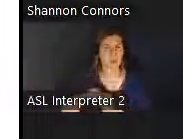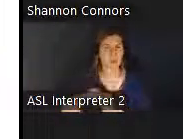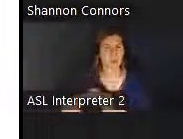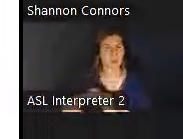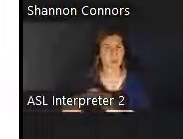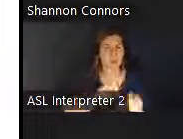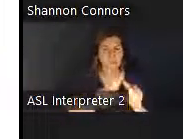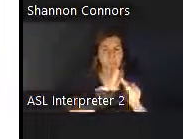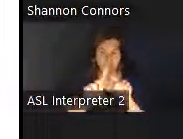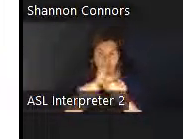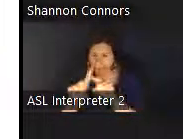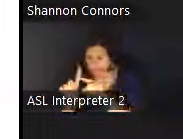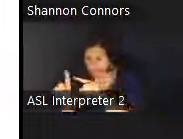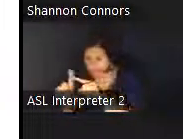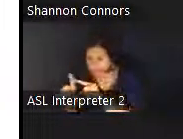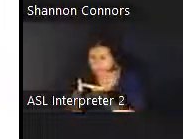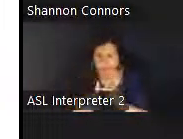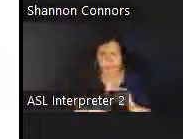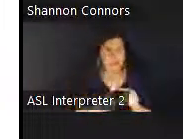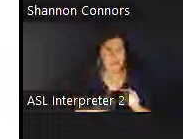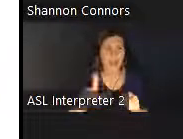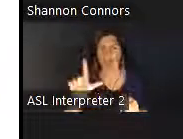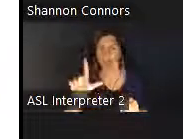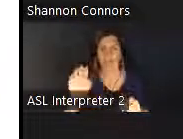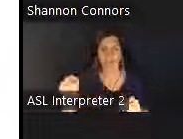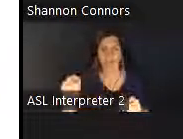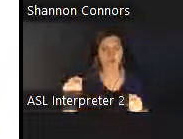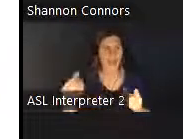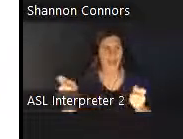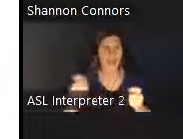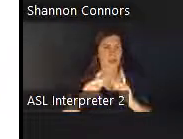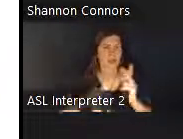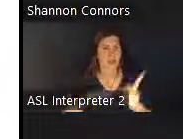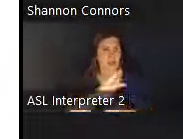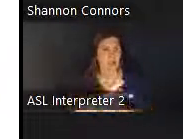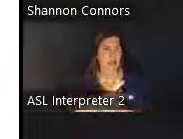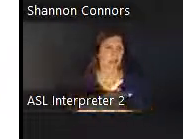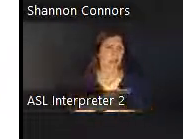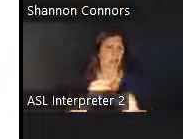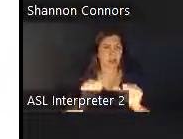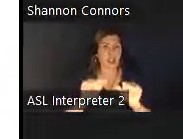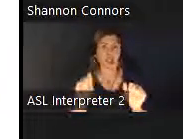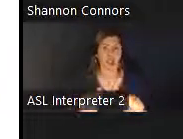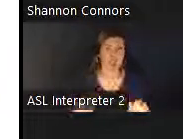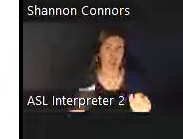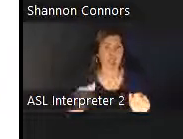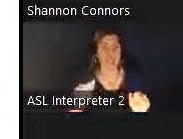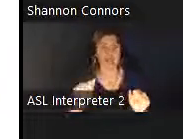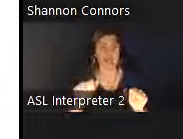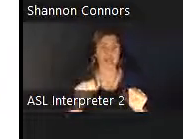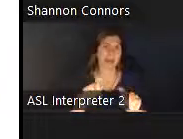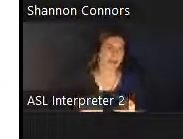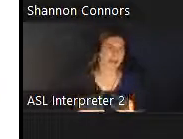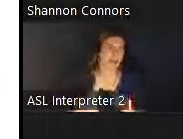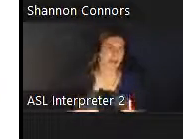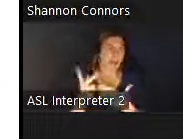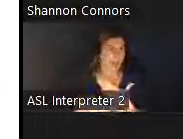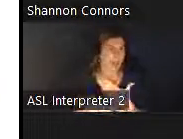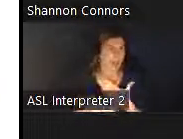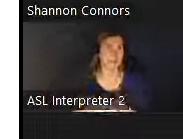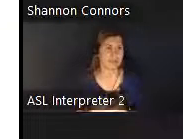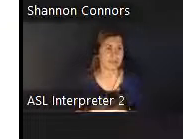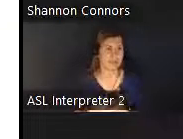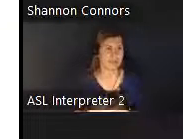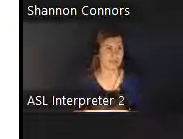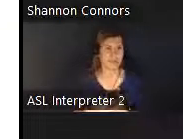cross-section of land manager types, shapes and sizes of projects, focal species and habitats. We did run that